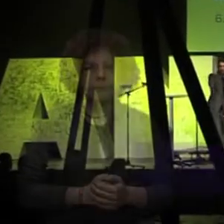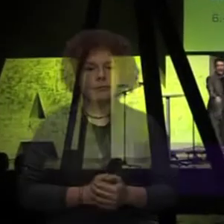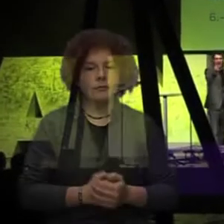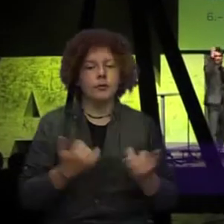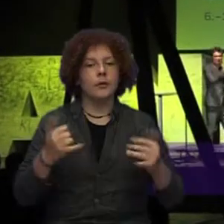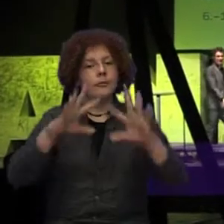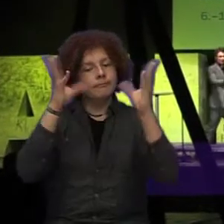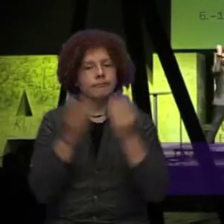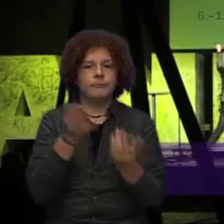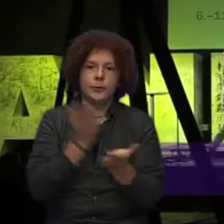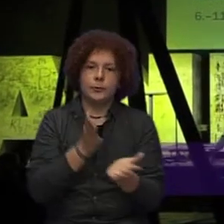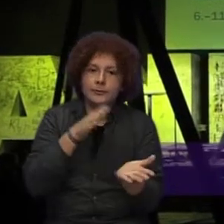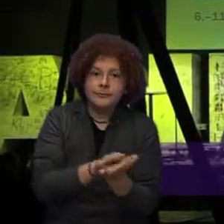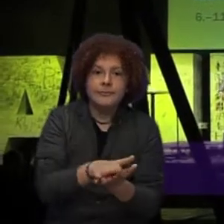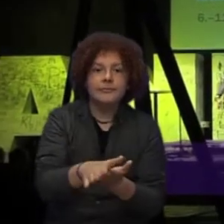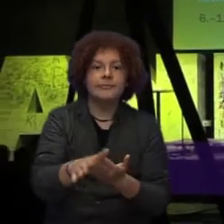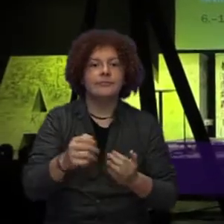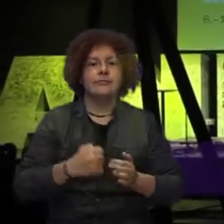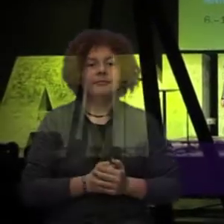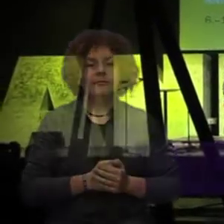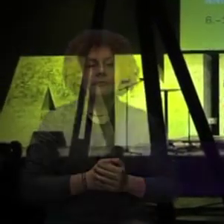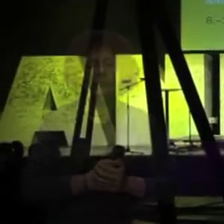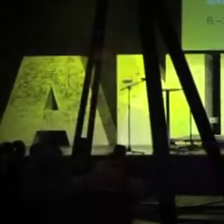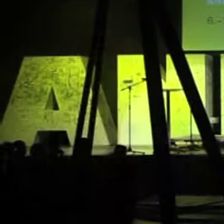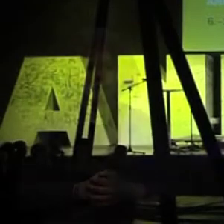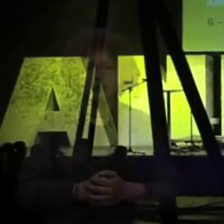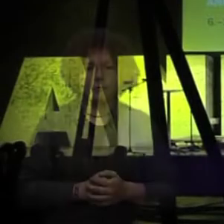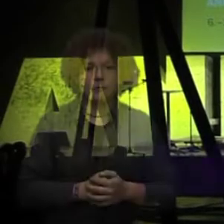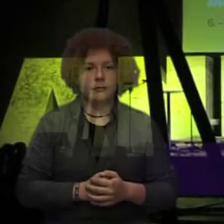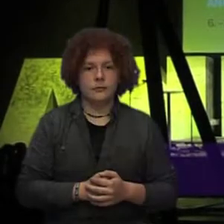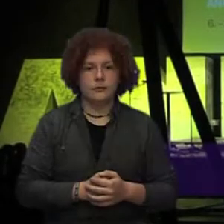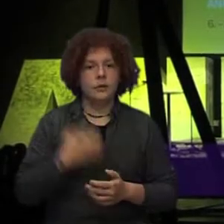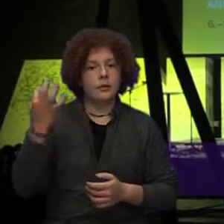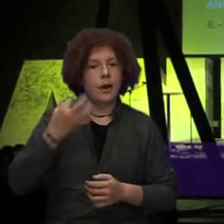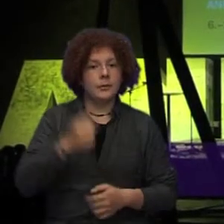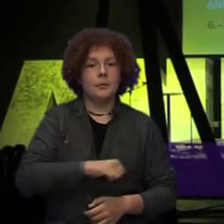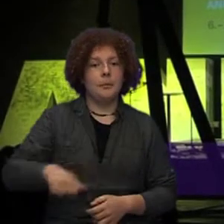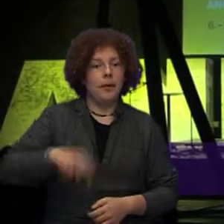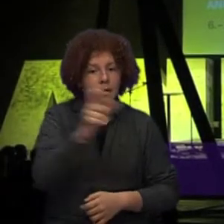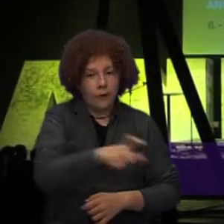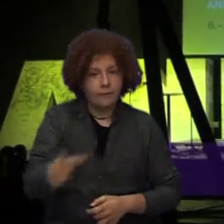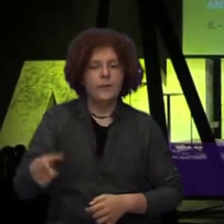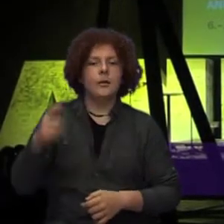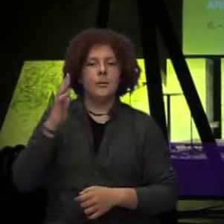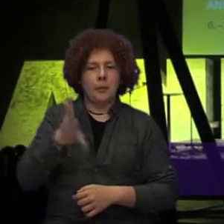A to je pro letoše všechno, opravdu. Dámy a pánové, pátý ročník